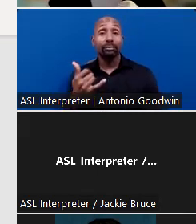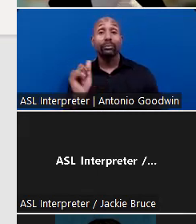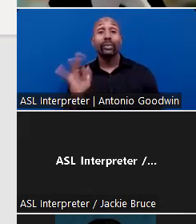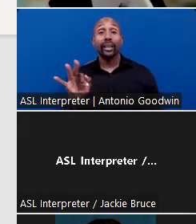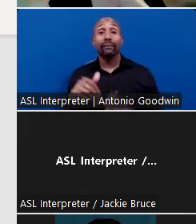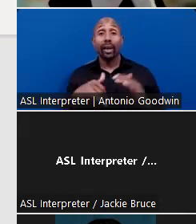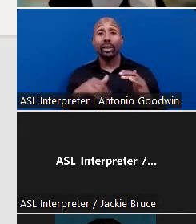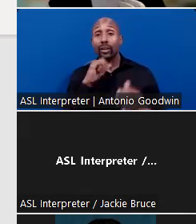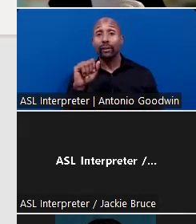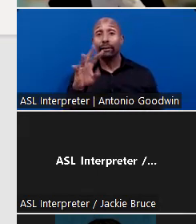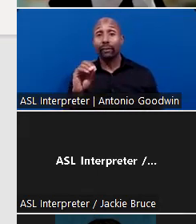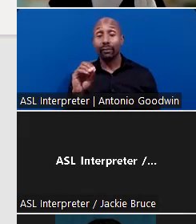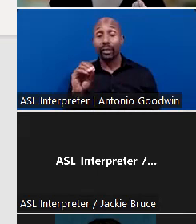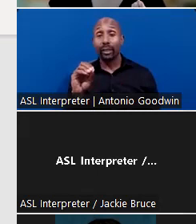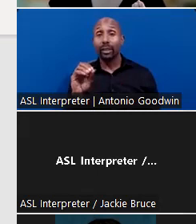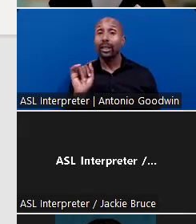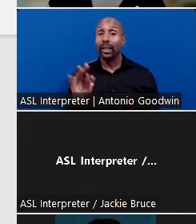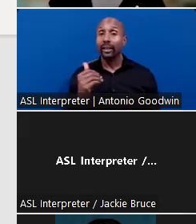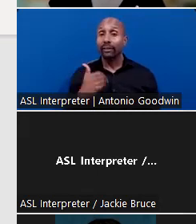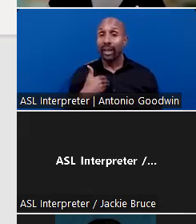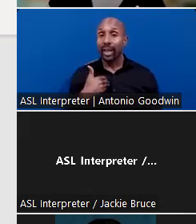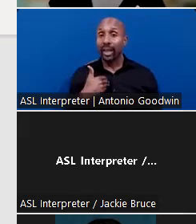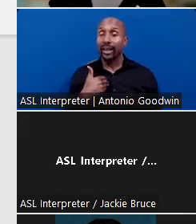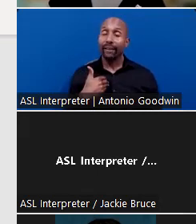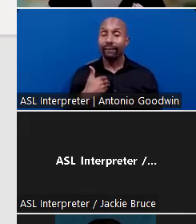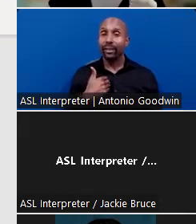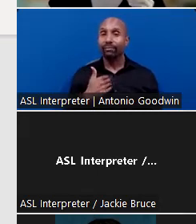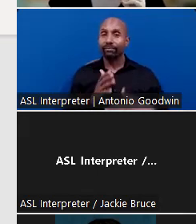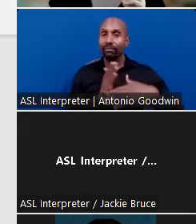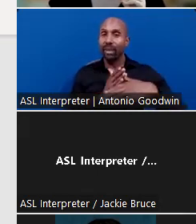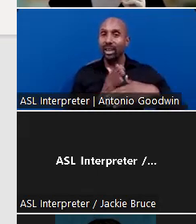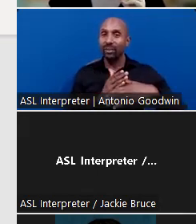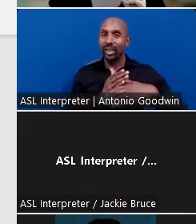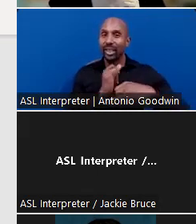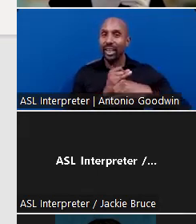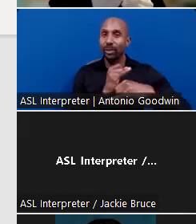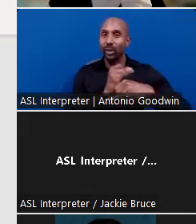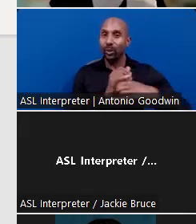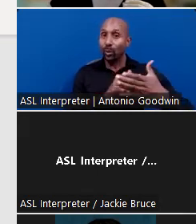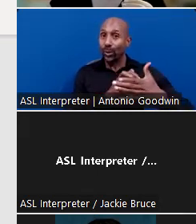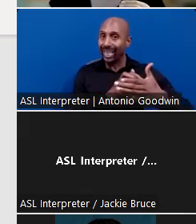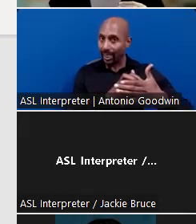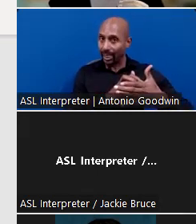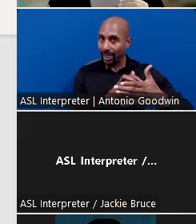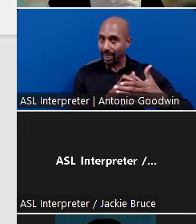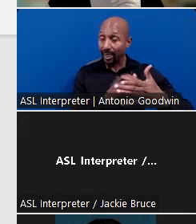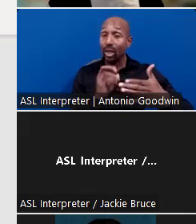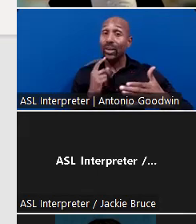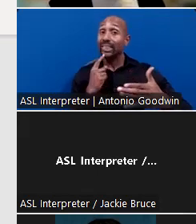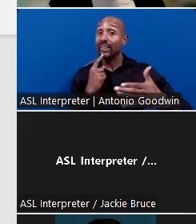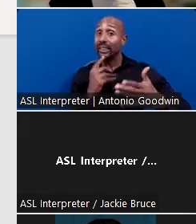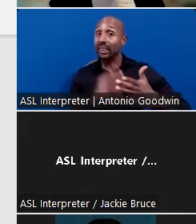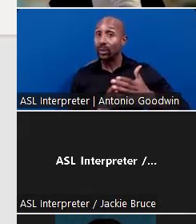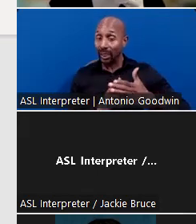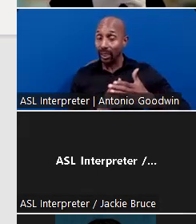they are moderately or severely immunocompromised, or if you're 18 and older and got